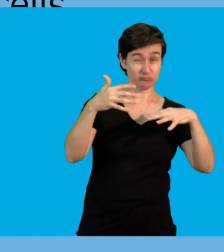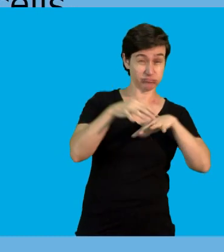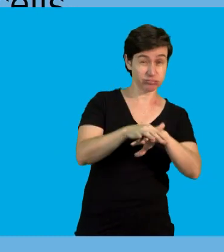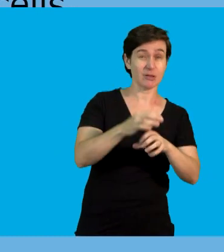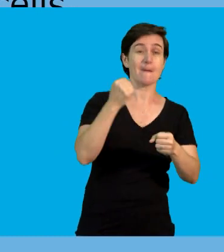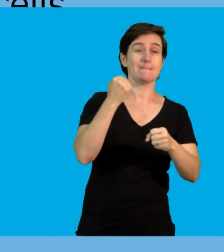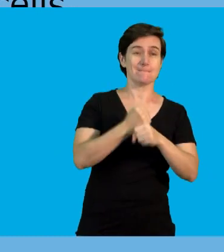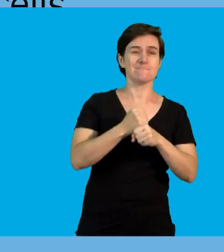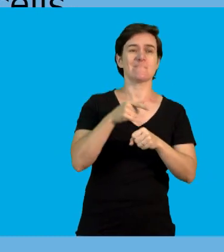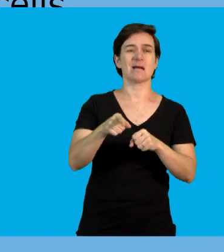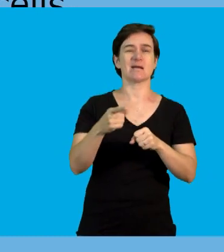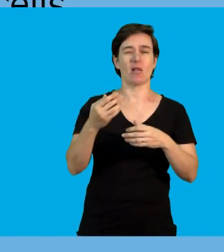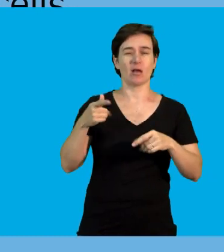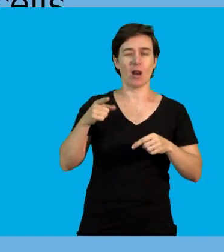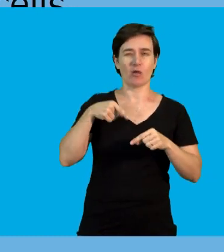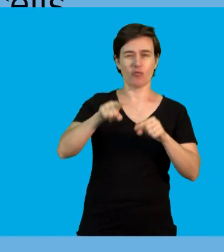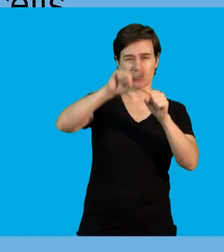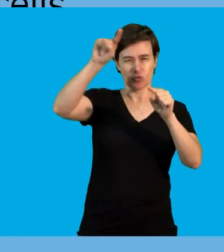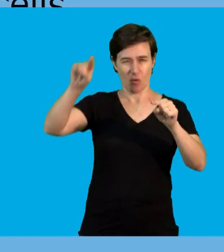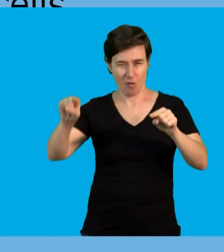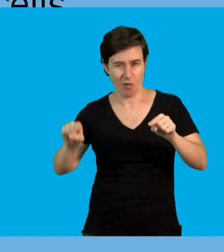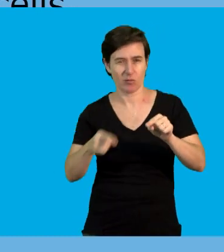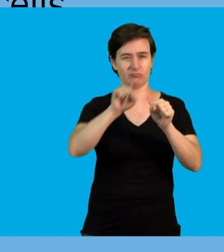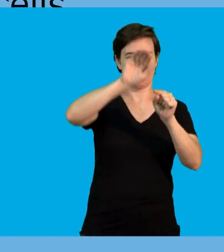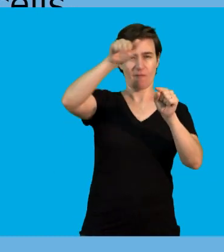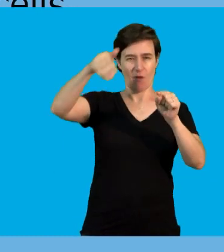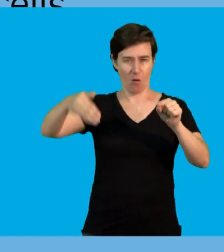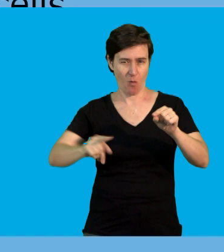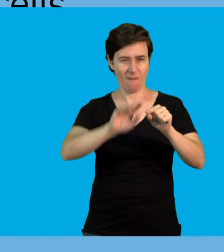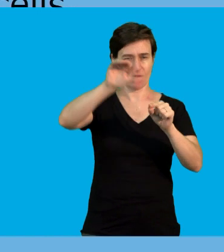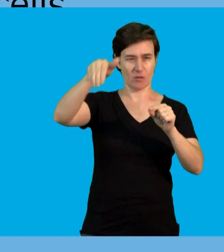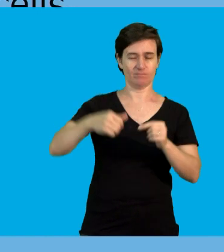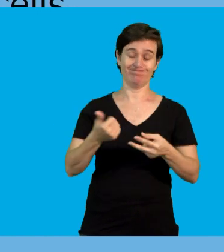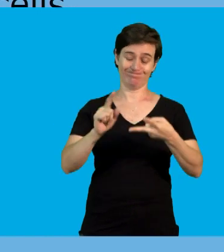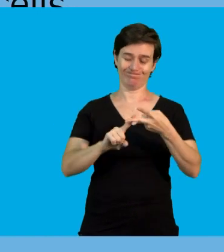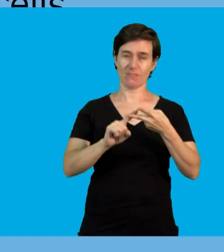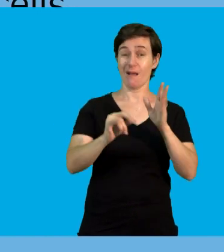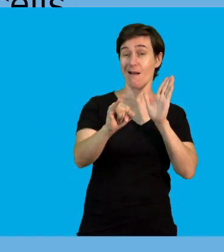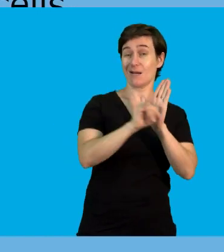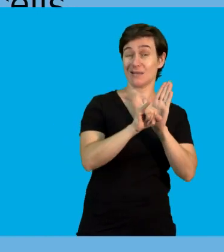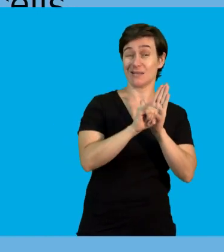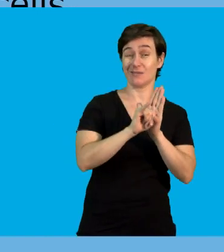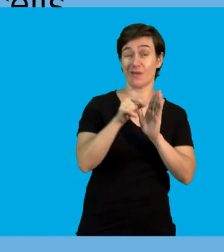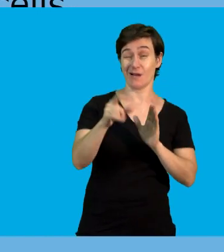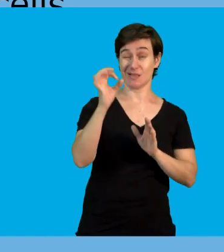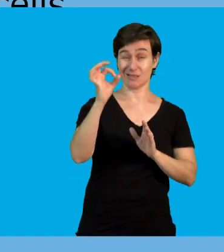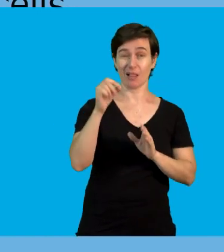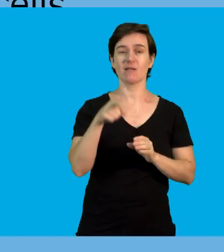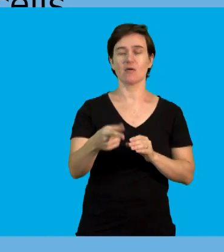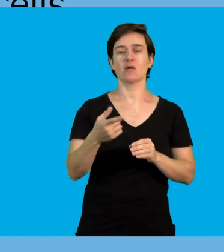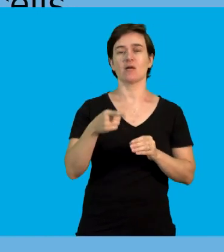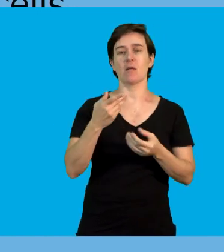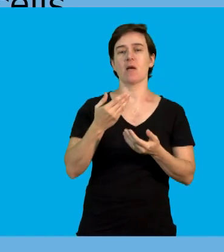electricity through an external circuit. And also, I want you to be able to identify cells as a source of